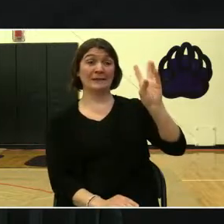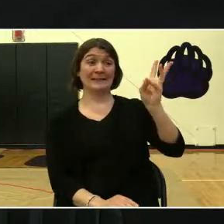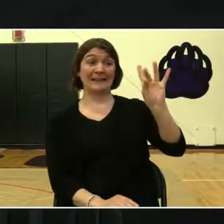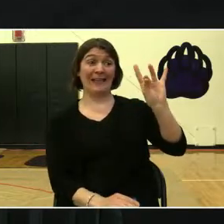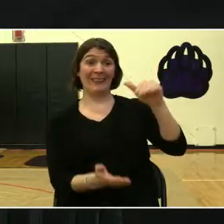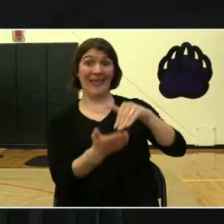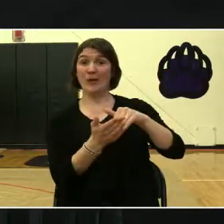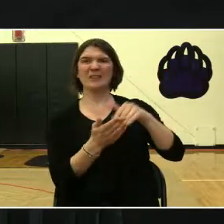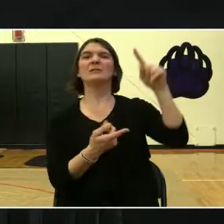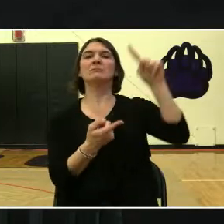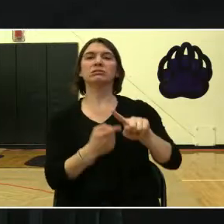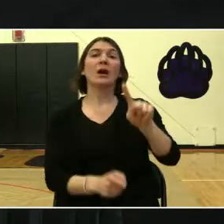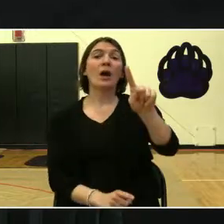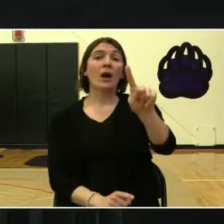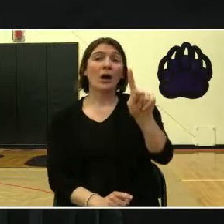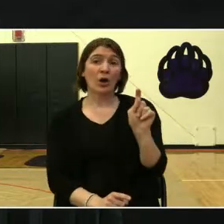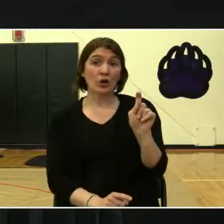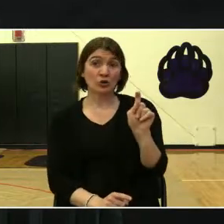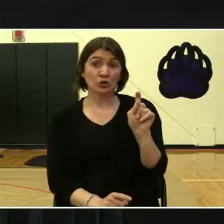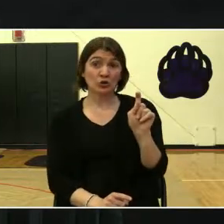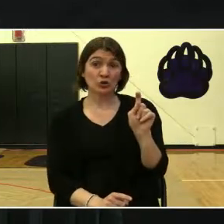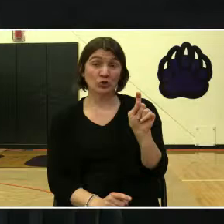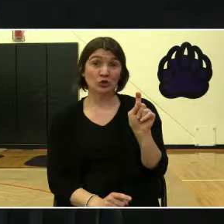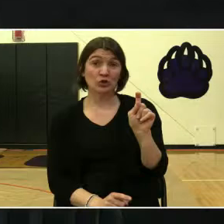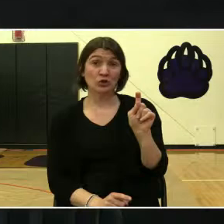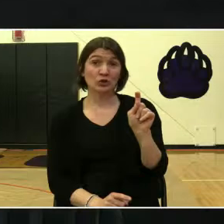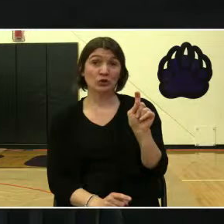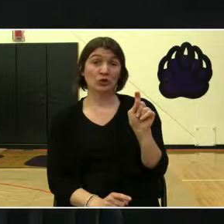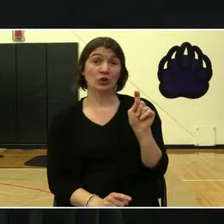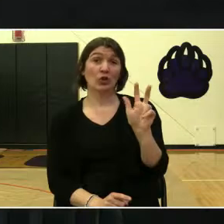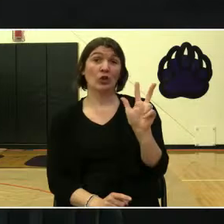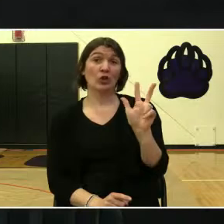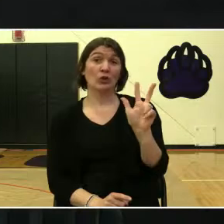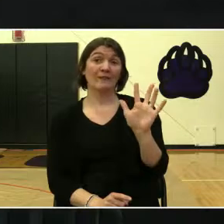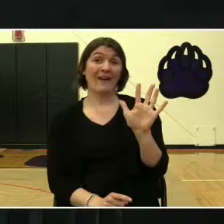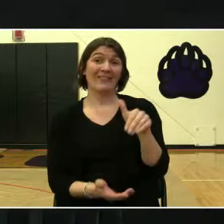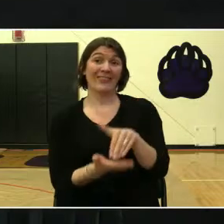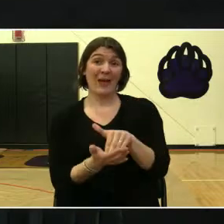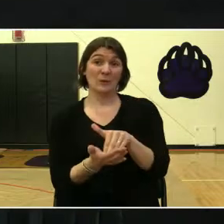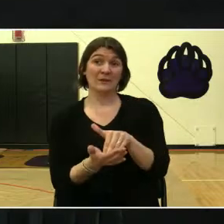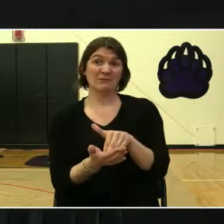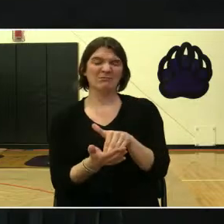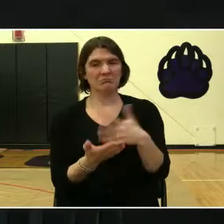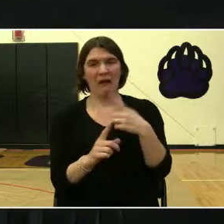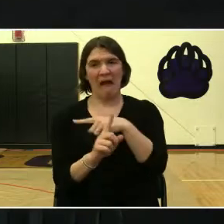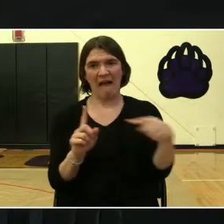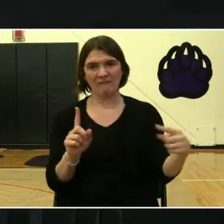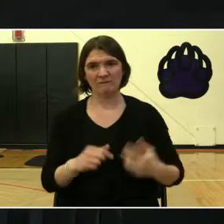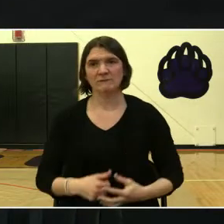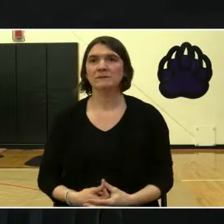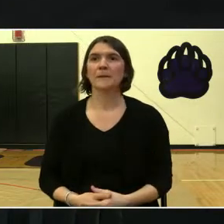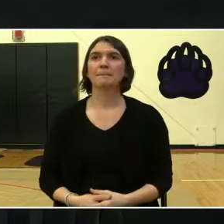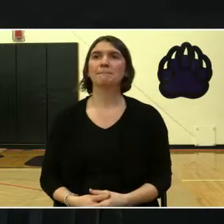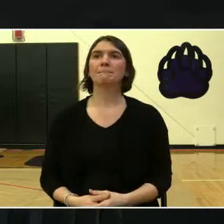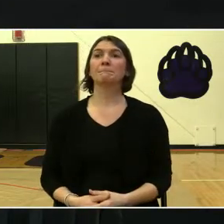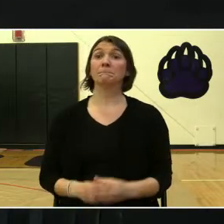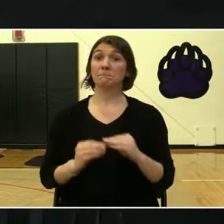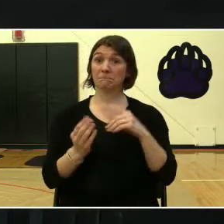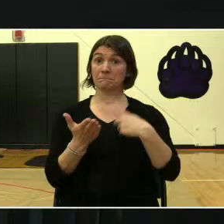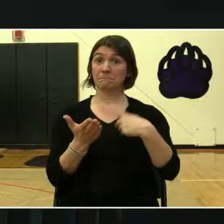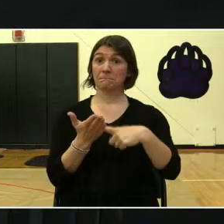Street Paving and capital Road Improvement projects from $268,000 to $135,000 is there any discussion